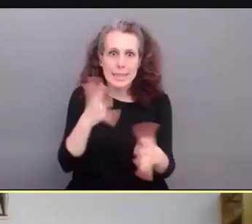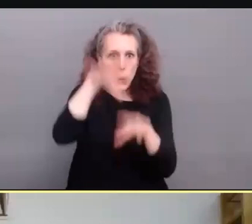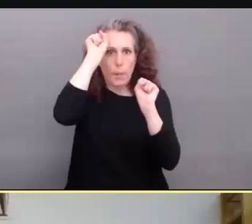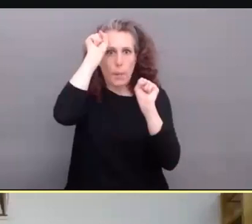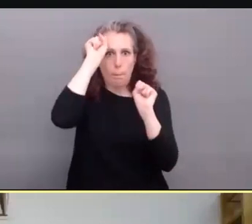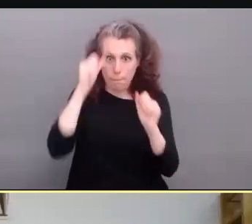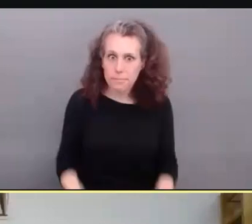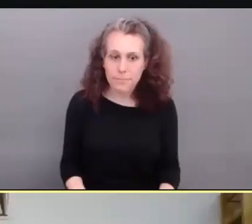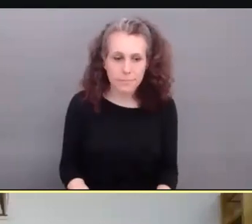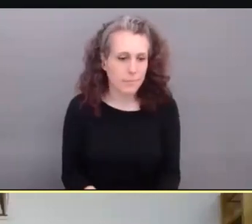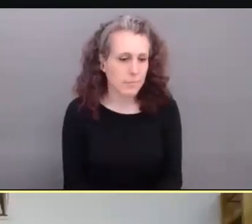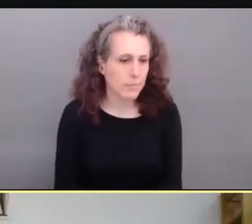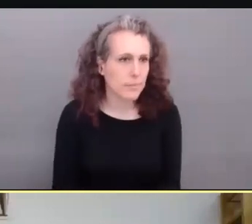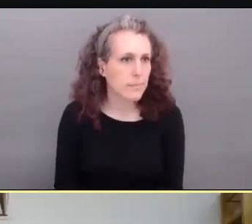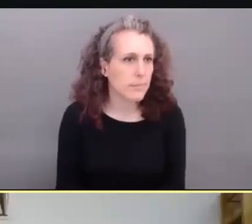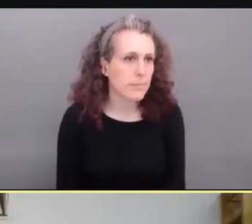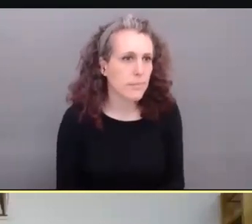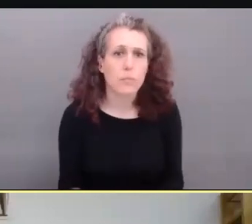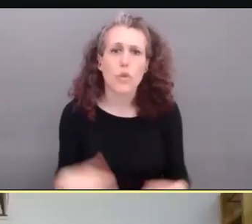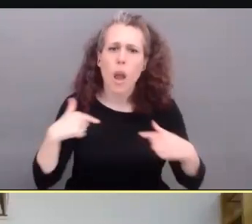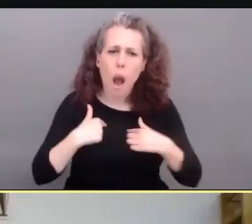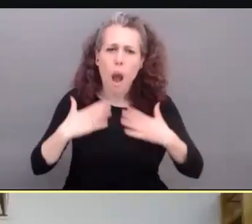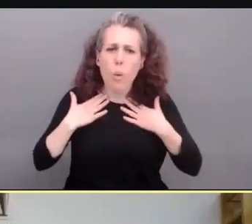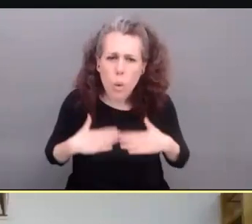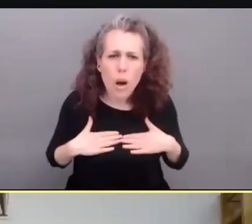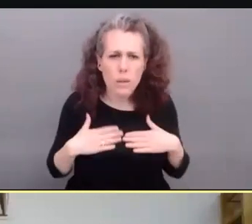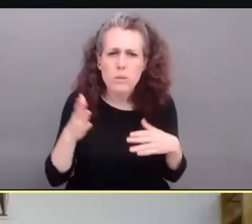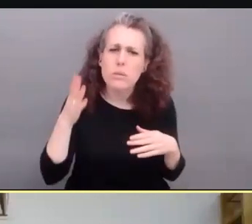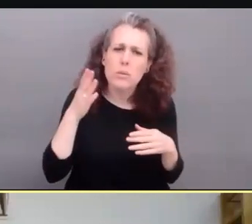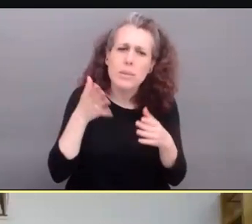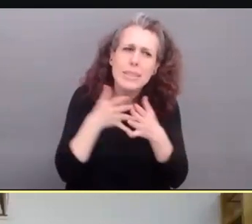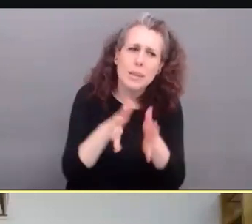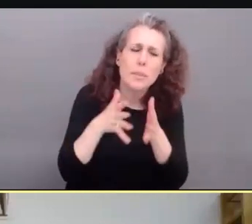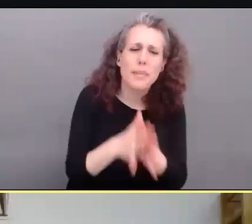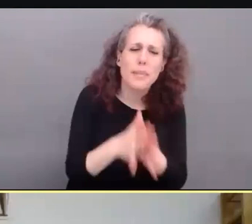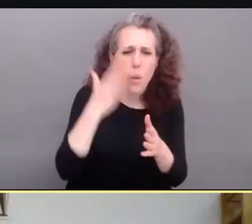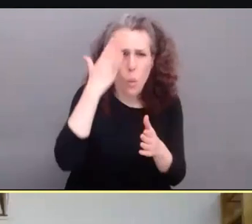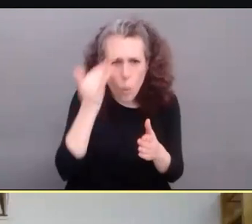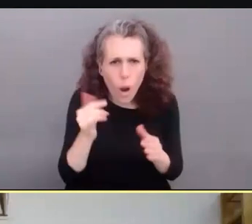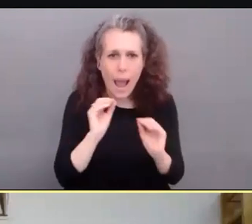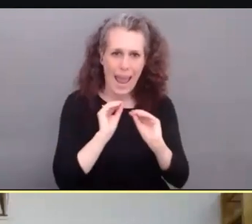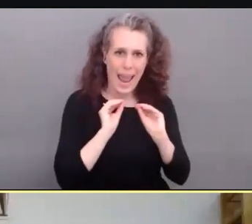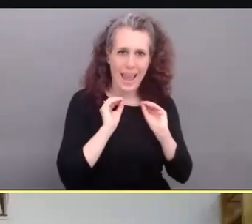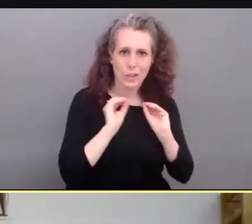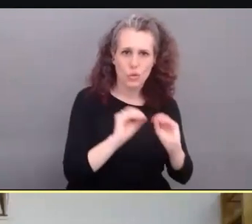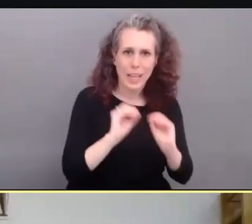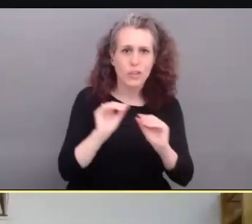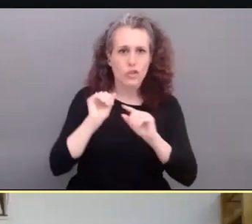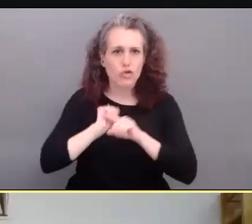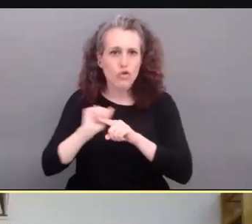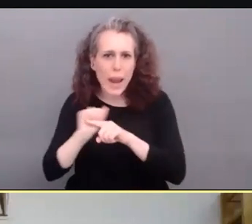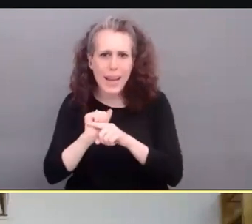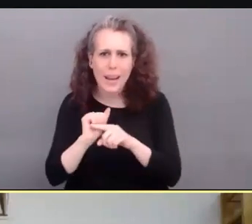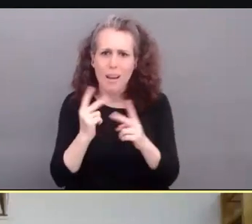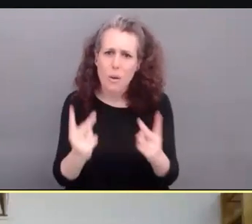So I'd like to emphasize the importance of education and training at all levels. We